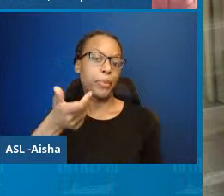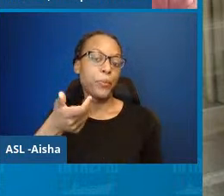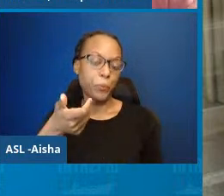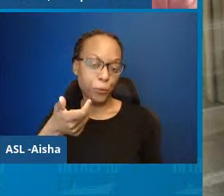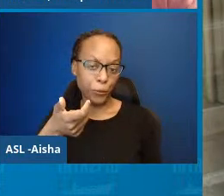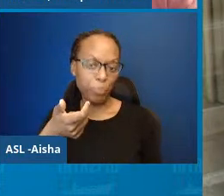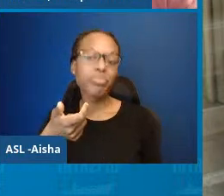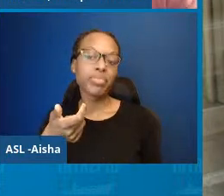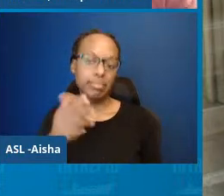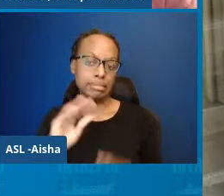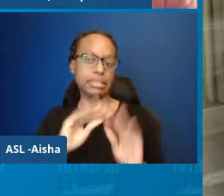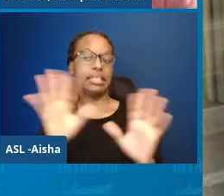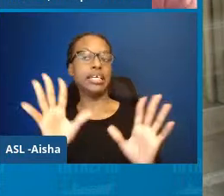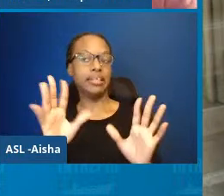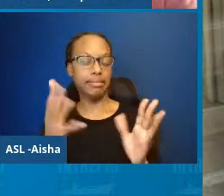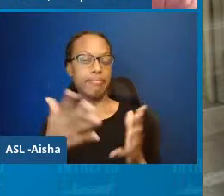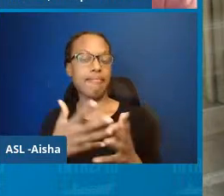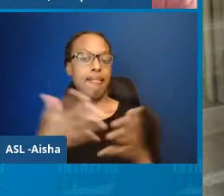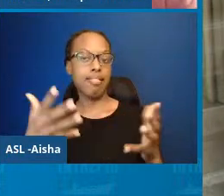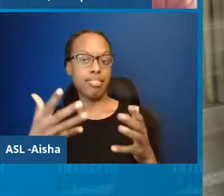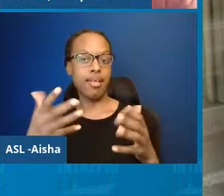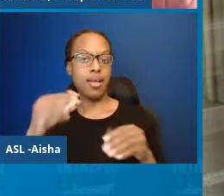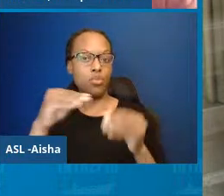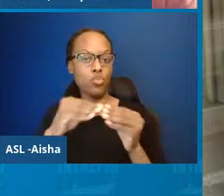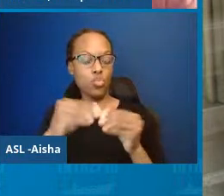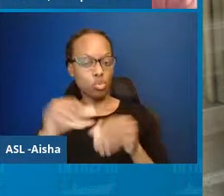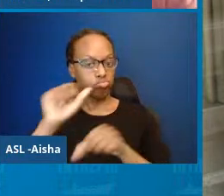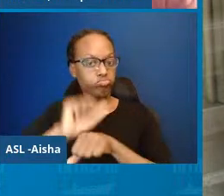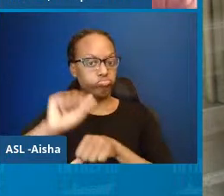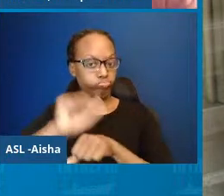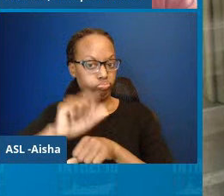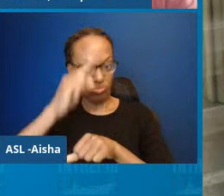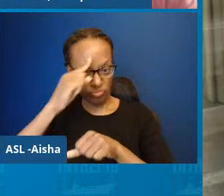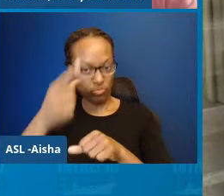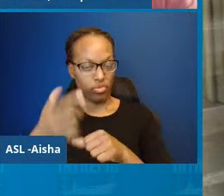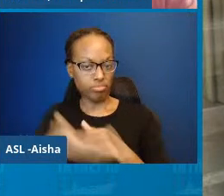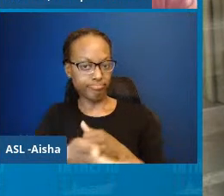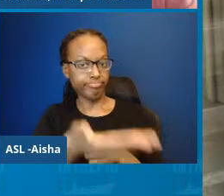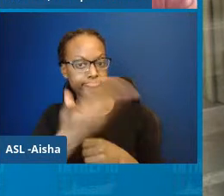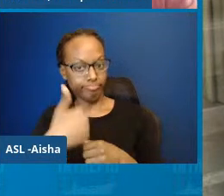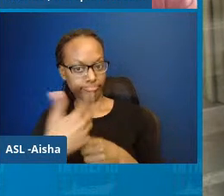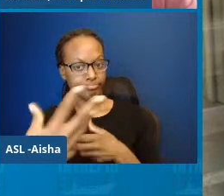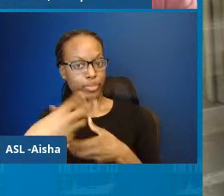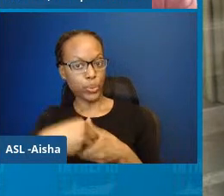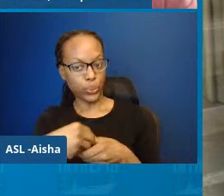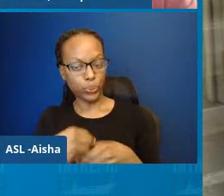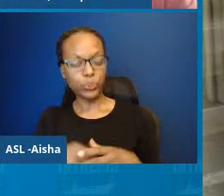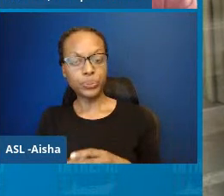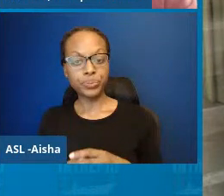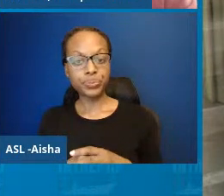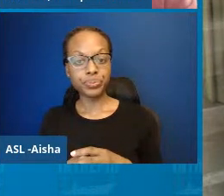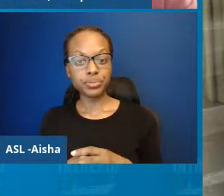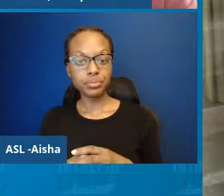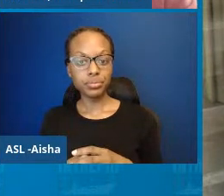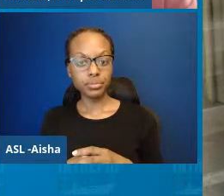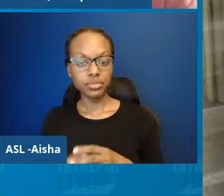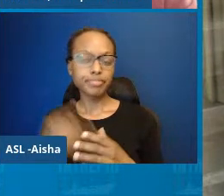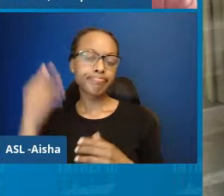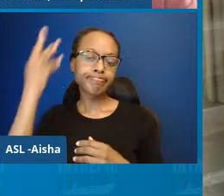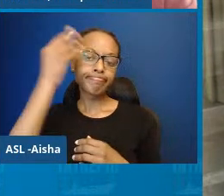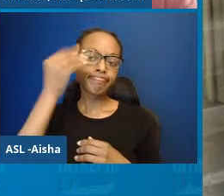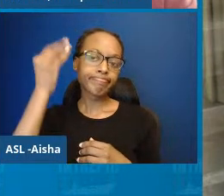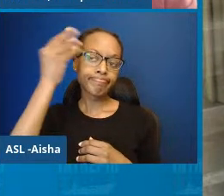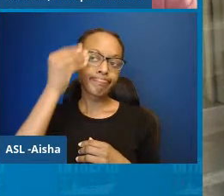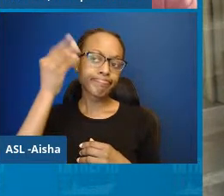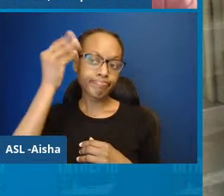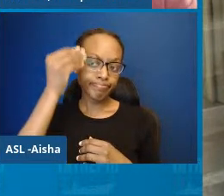So something for us to really think about. And as we're thinking about that, I want to go into talking about a